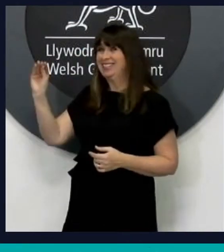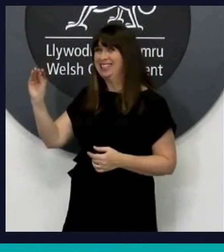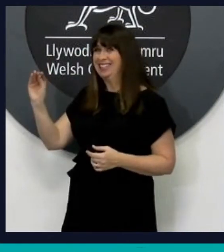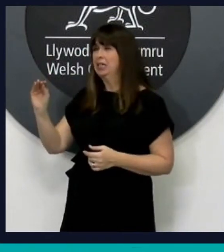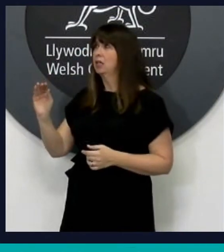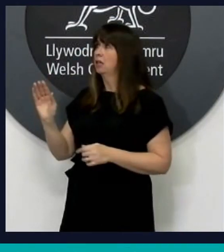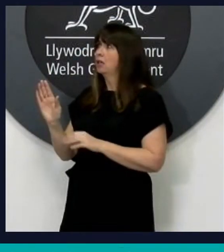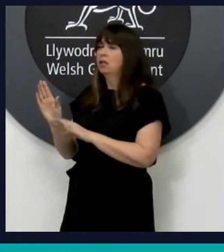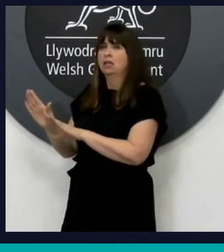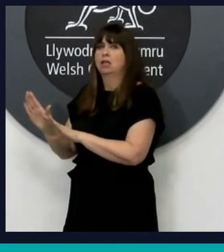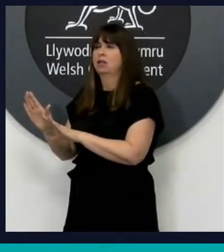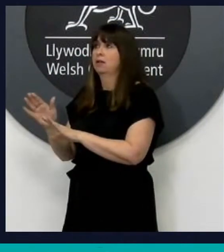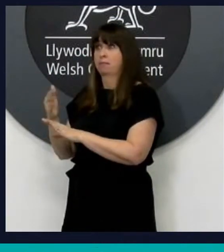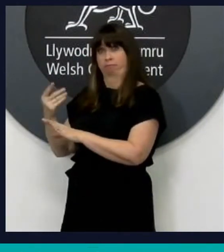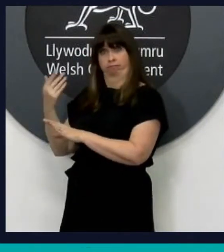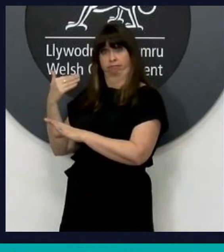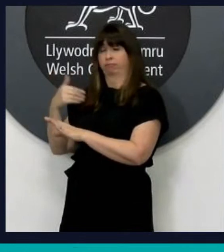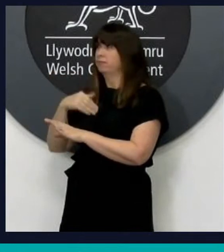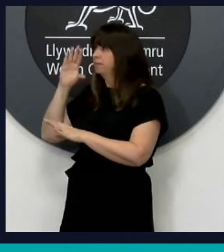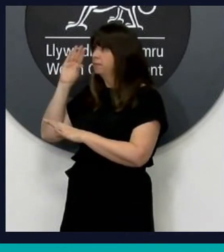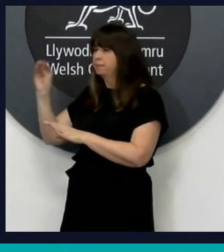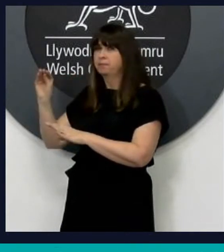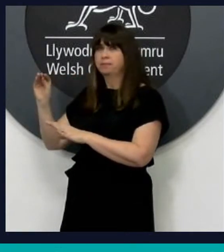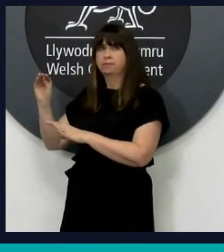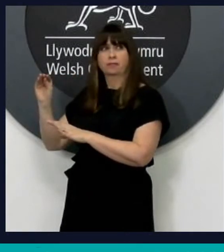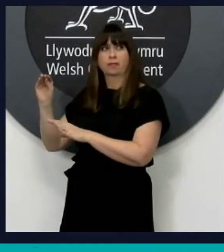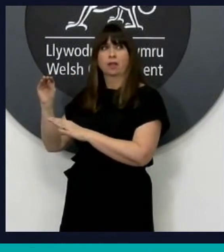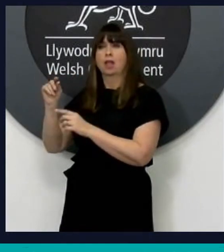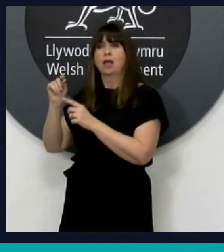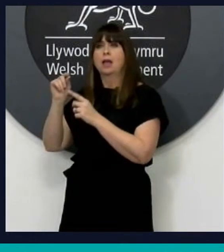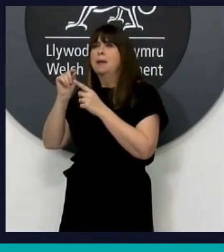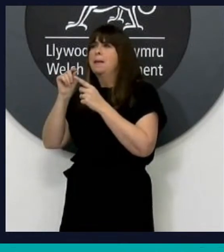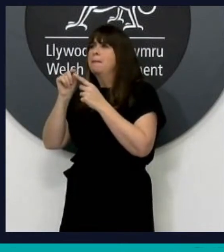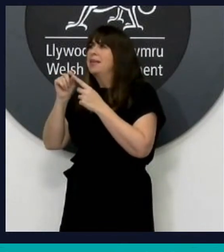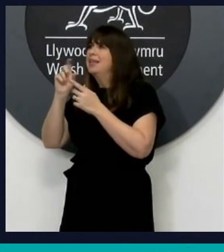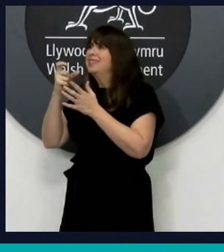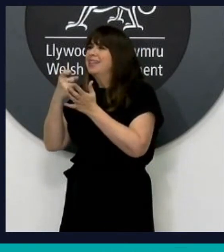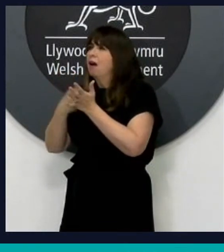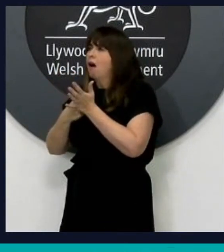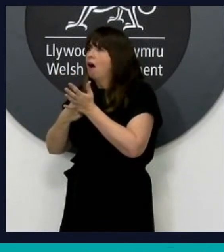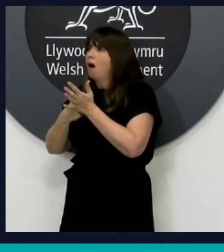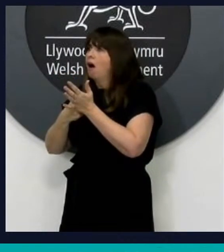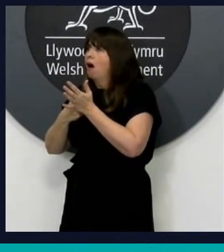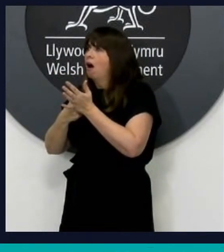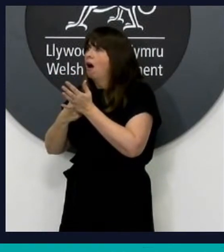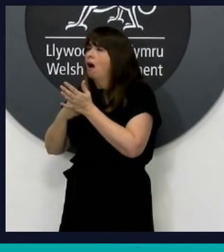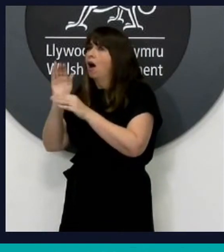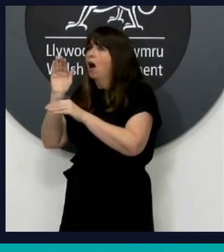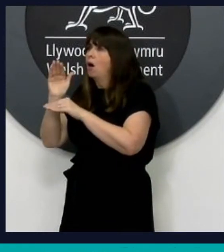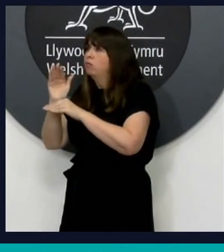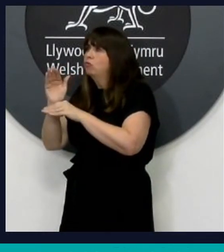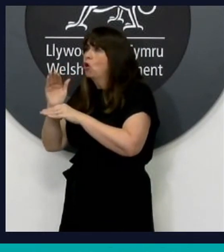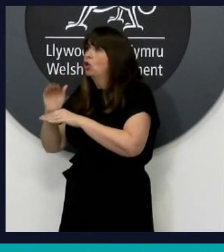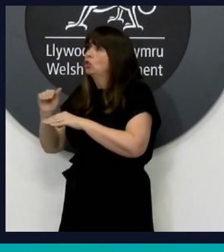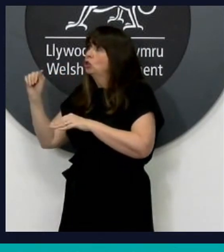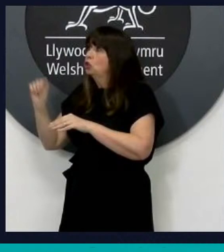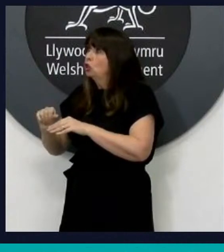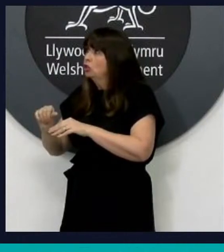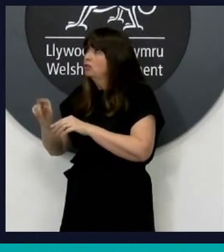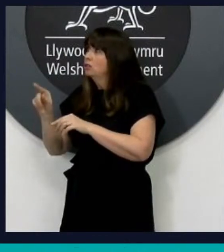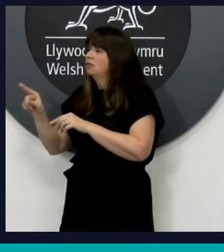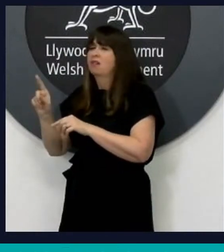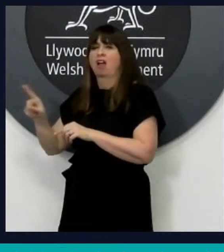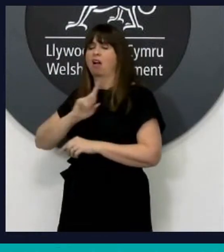be a mistake to take away the PCR tests when people were returning from abroad, and they introduced